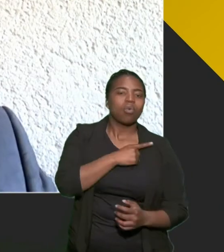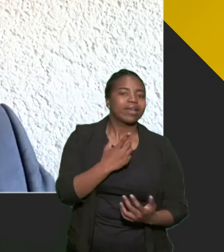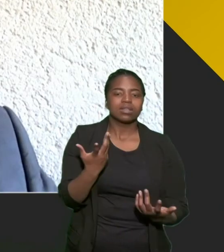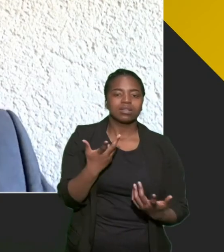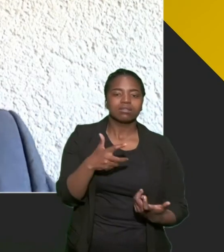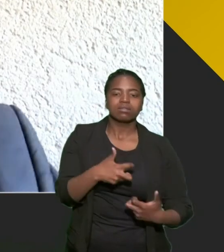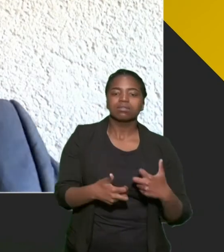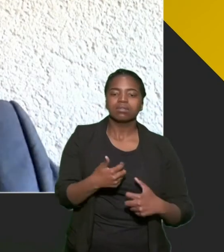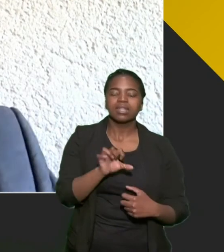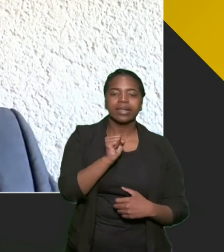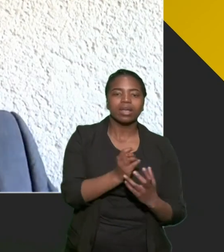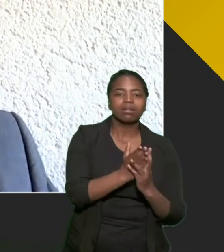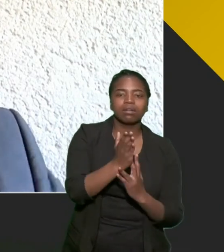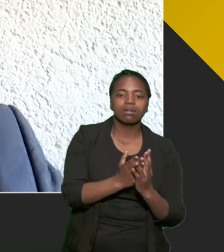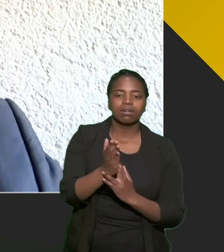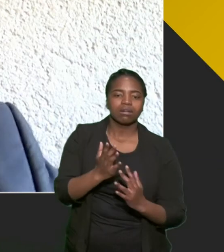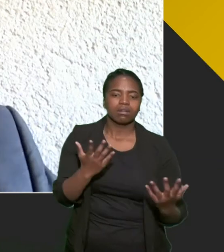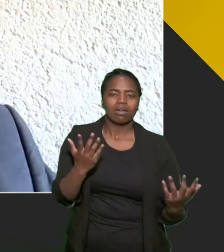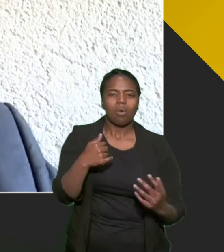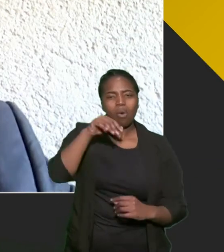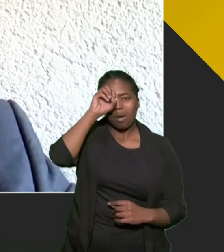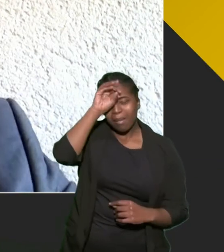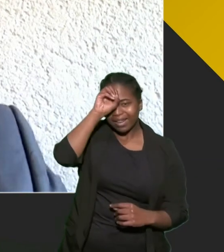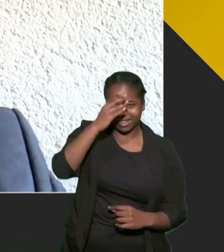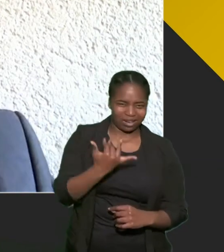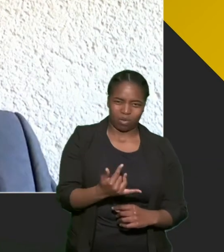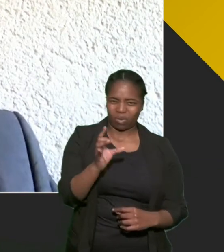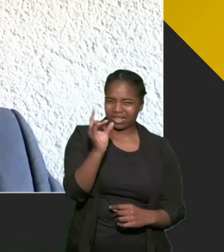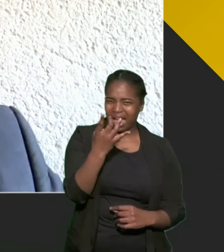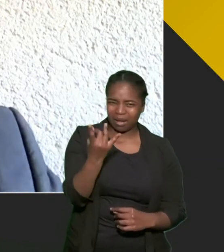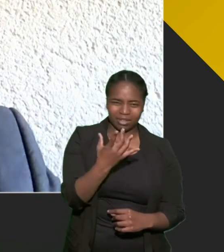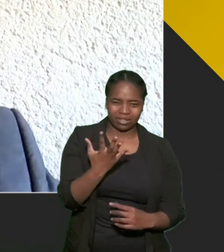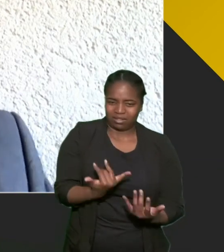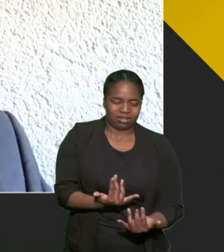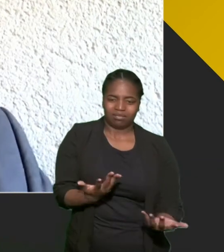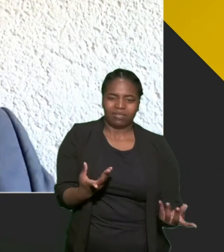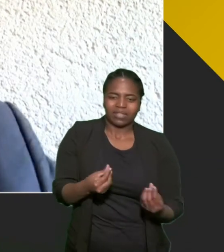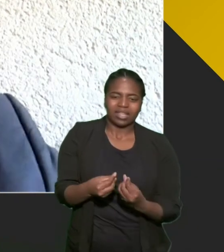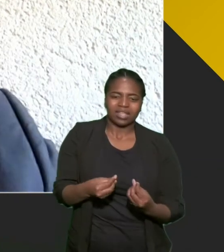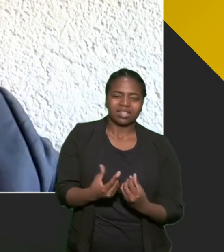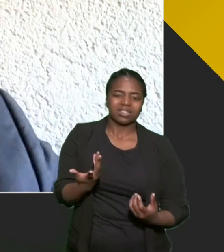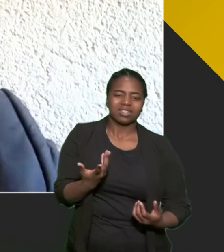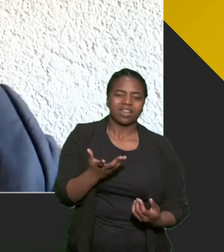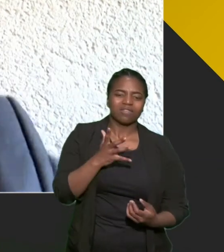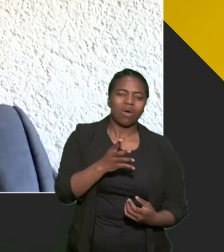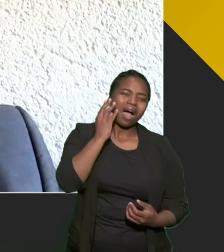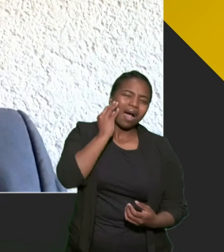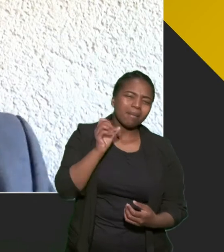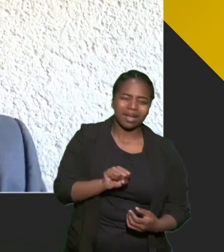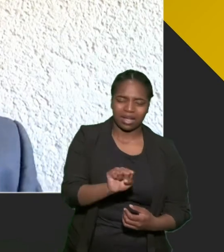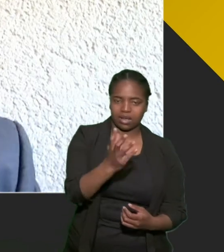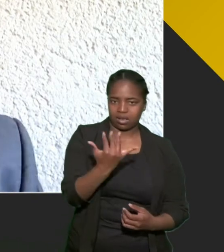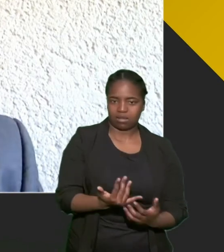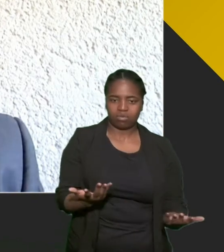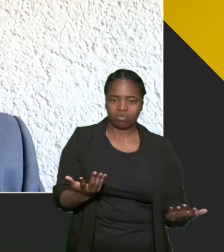that they'll be able to get into copper mining, diamond mining? These are industries for amakhehla. Yeah.